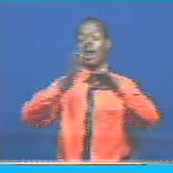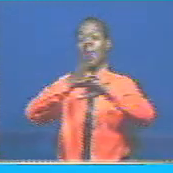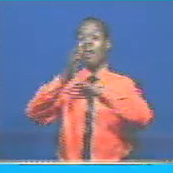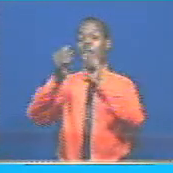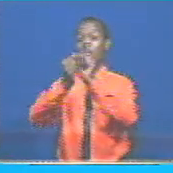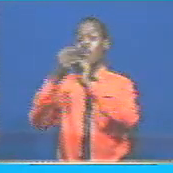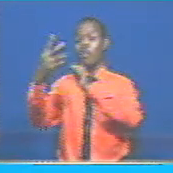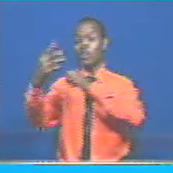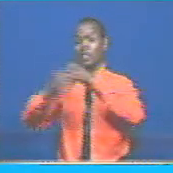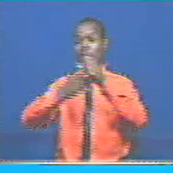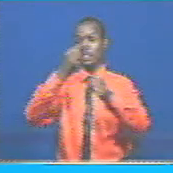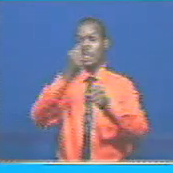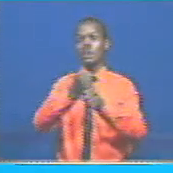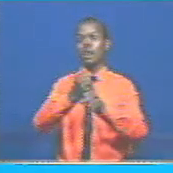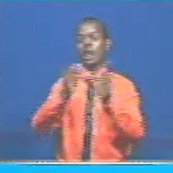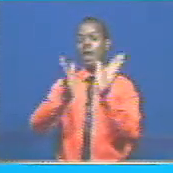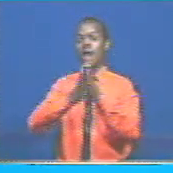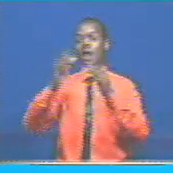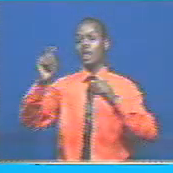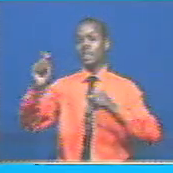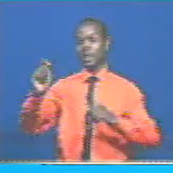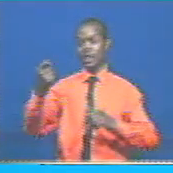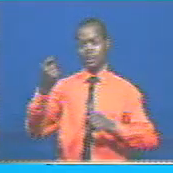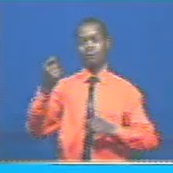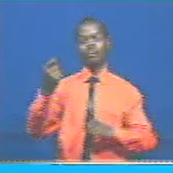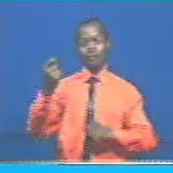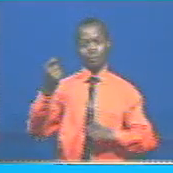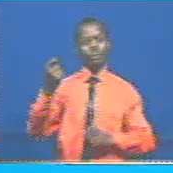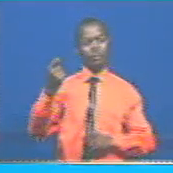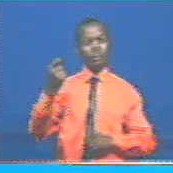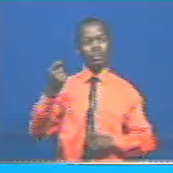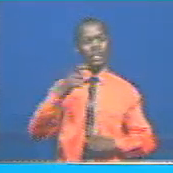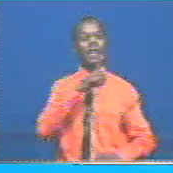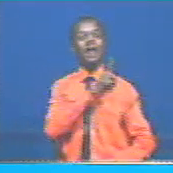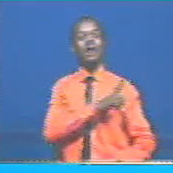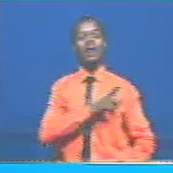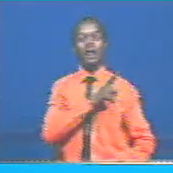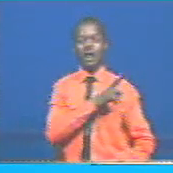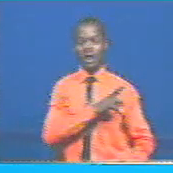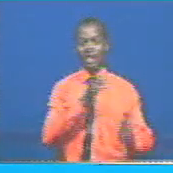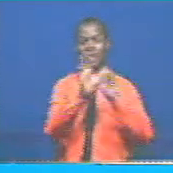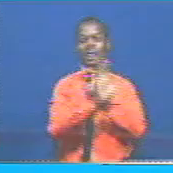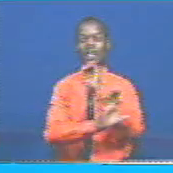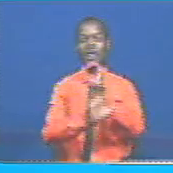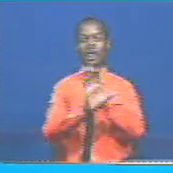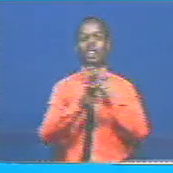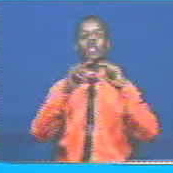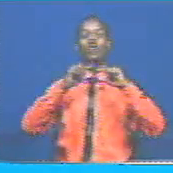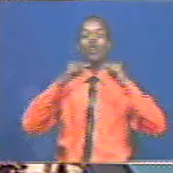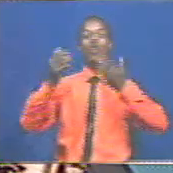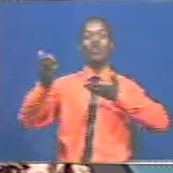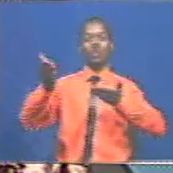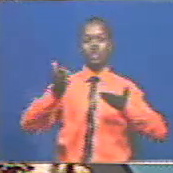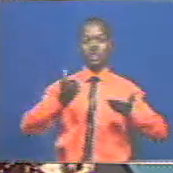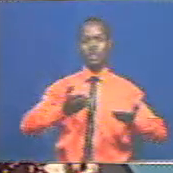yes 14 years yes and can a big being the the lucky country to host them yeah this is